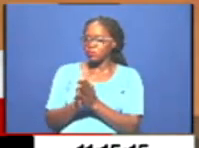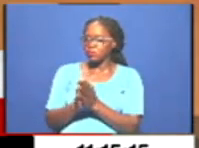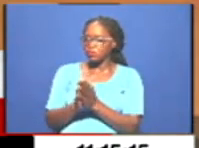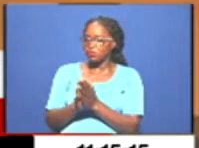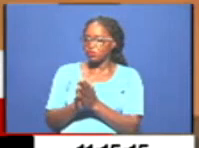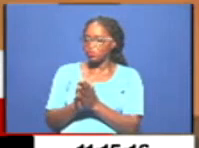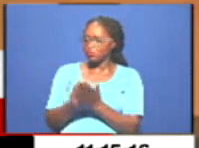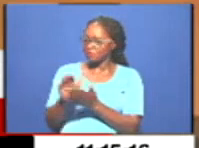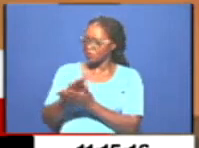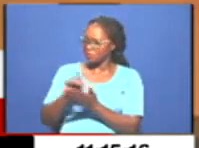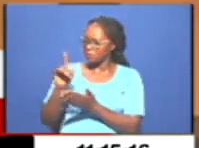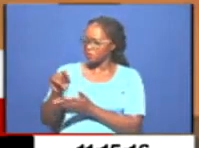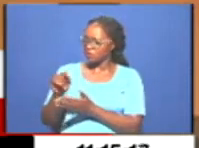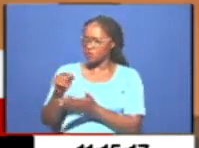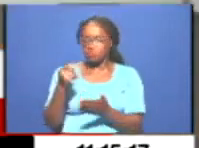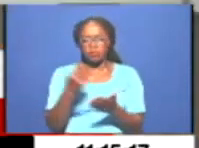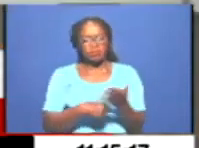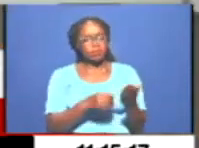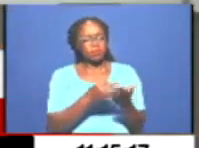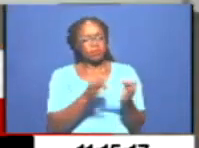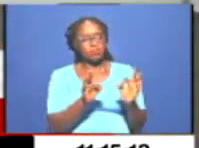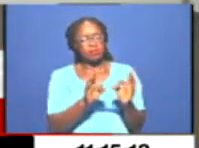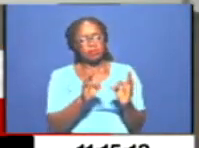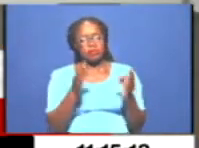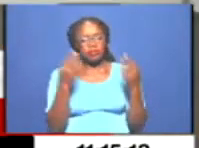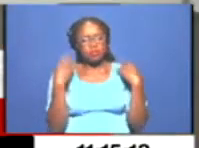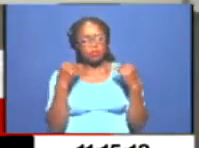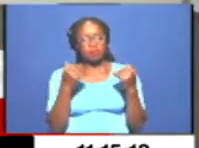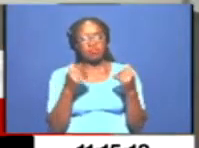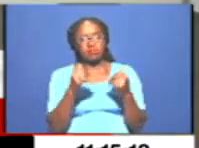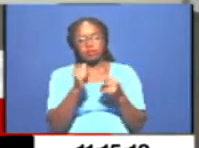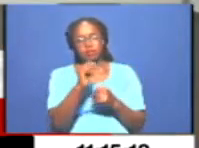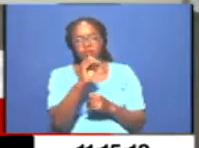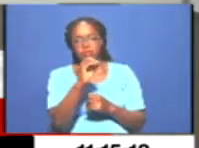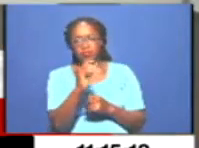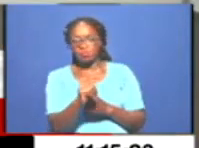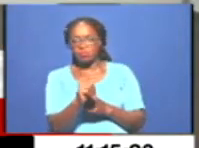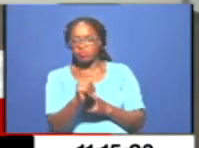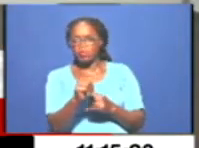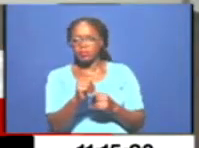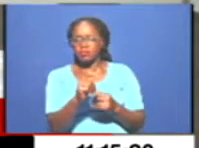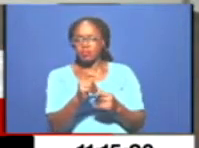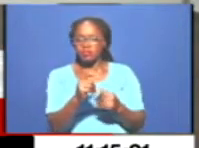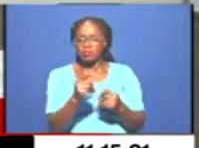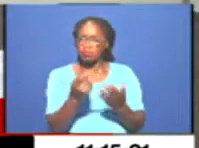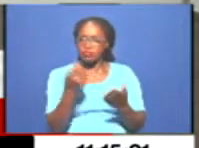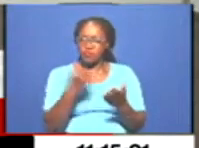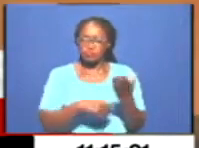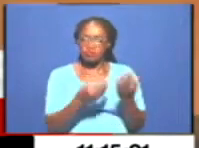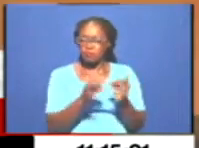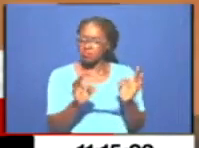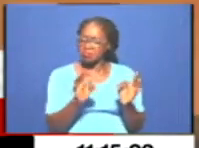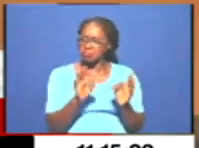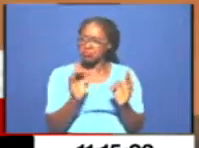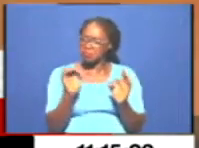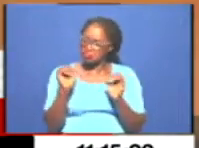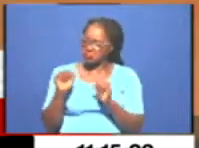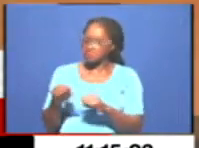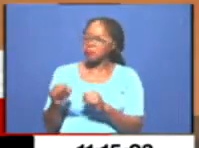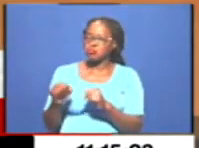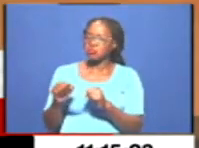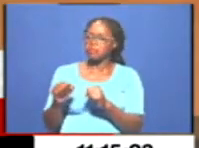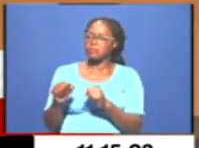at almost no cost, basically a tax waivers. The Sports Act provides ways for getting tax waivers. Exactly, because just that one